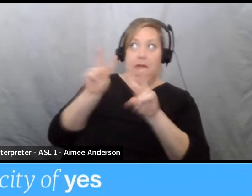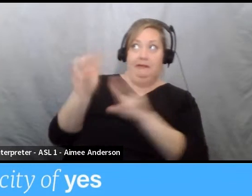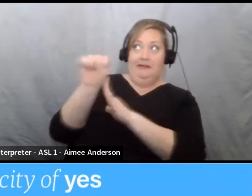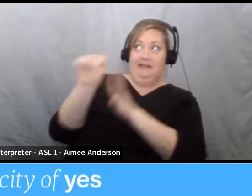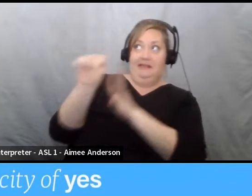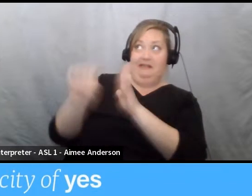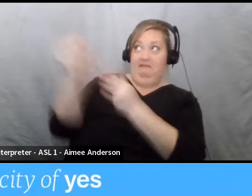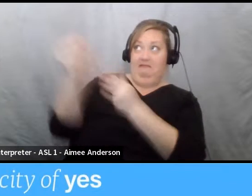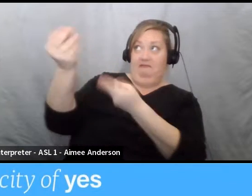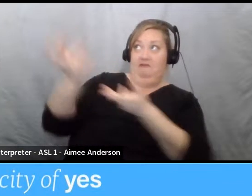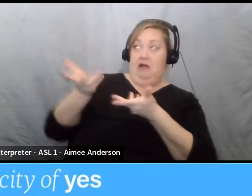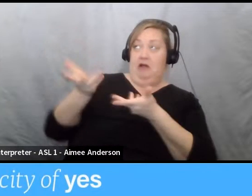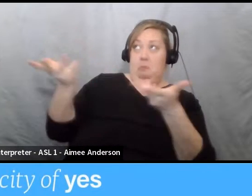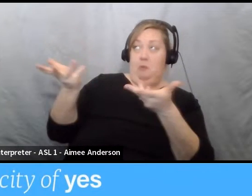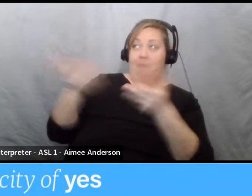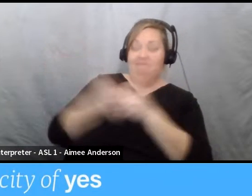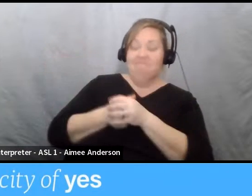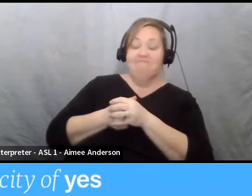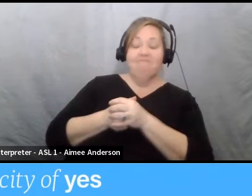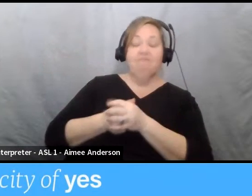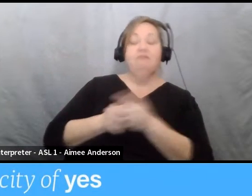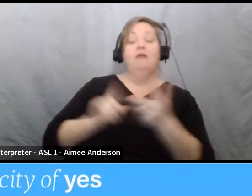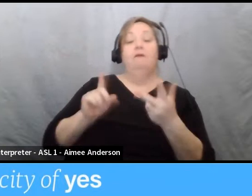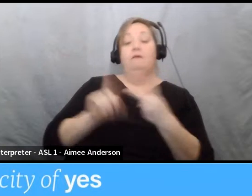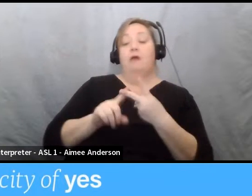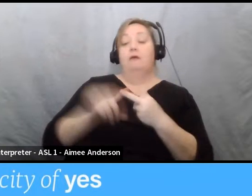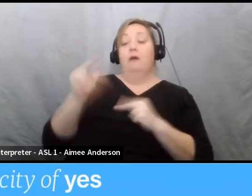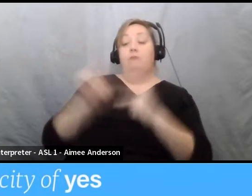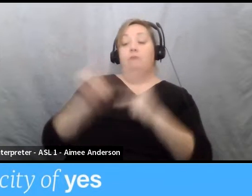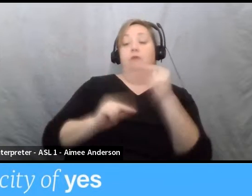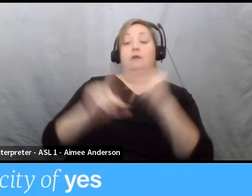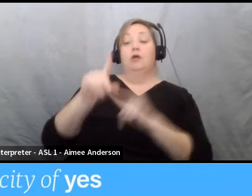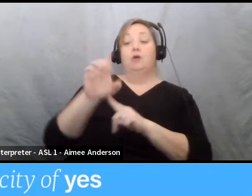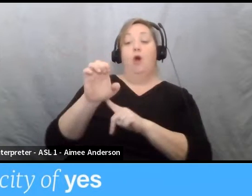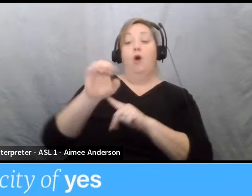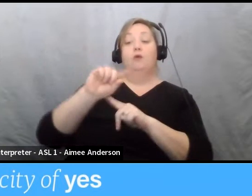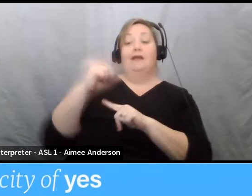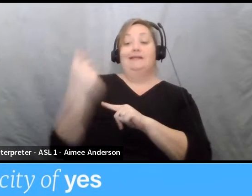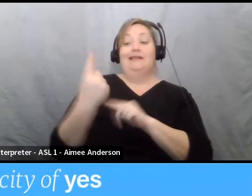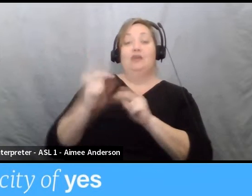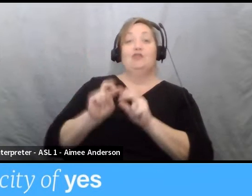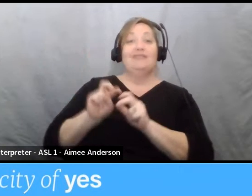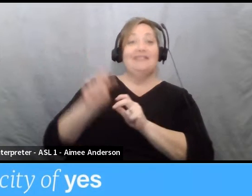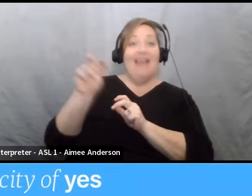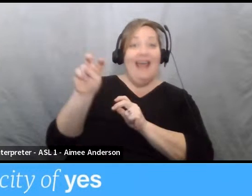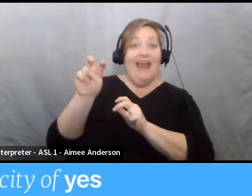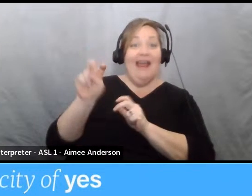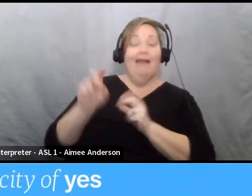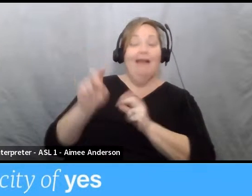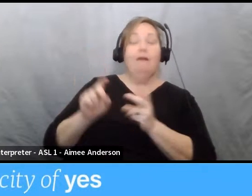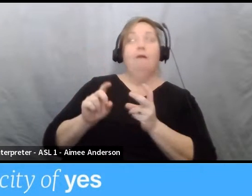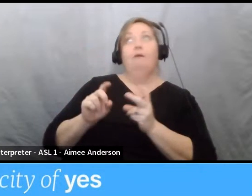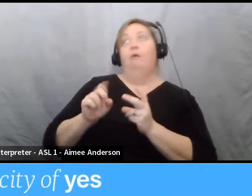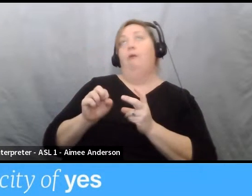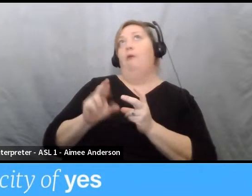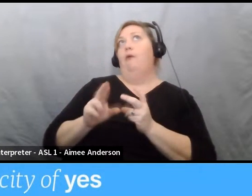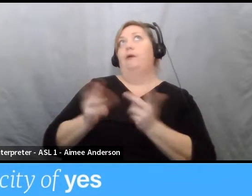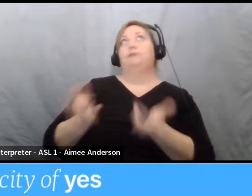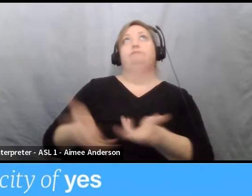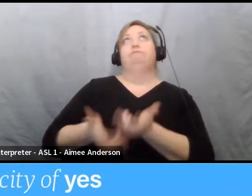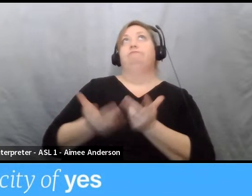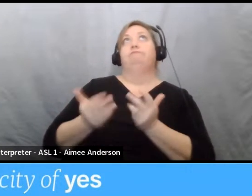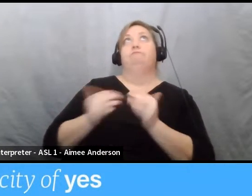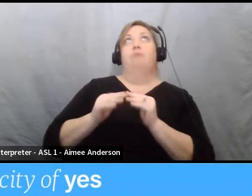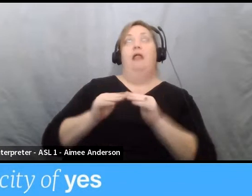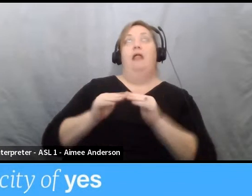too. Next, building code type stuff like single stair, or layout